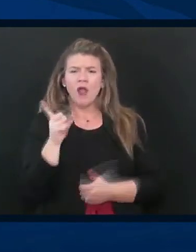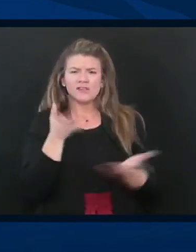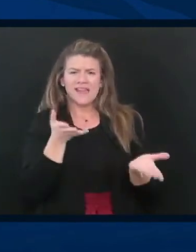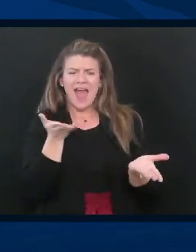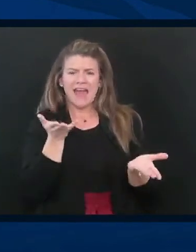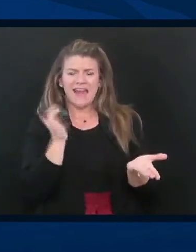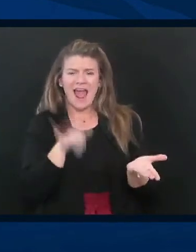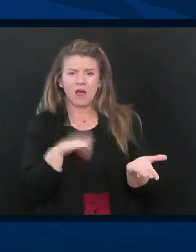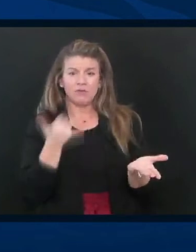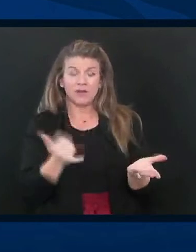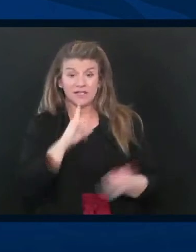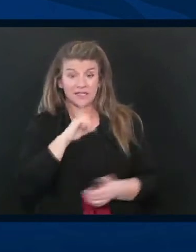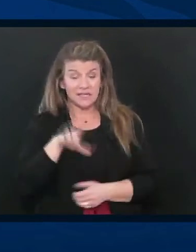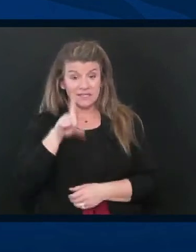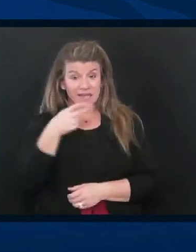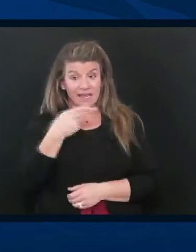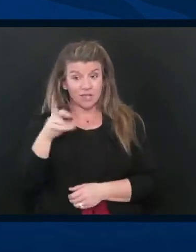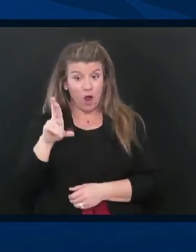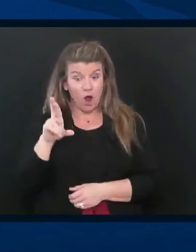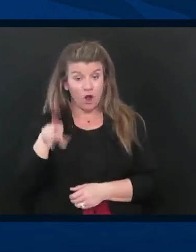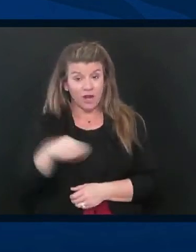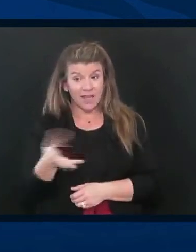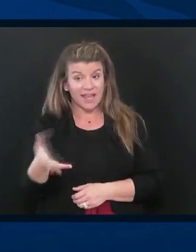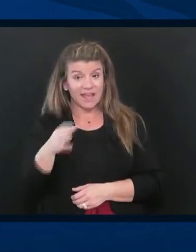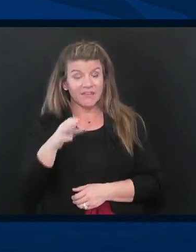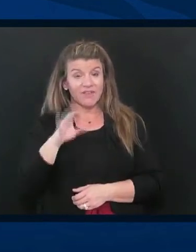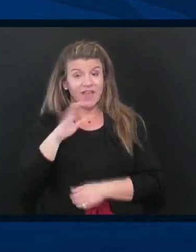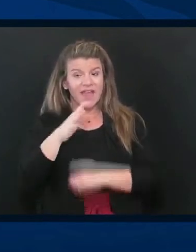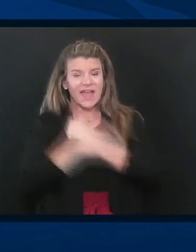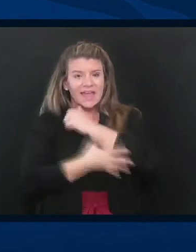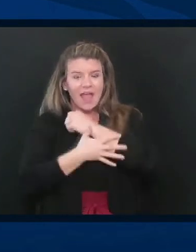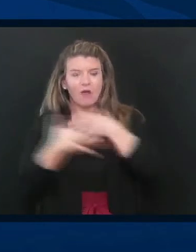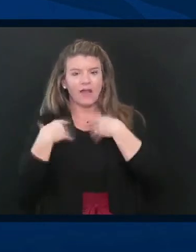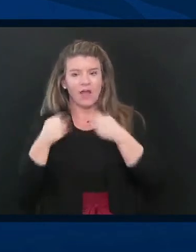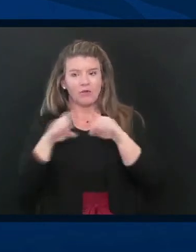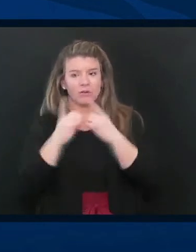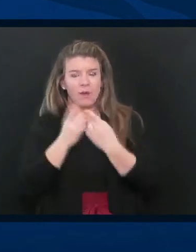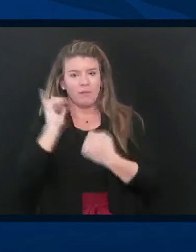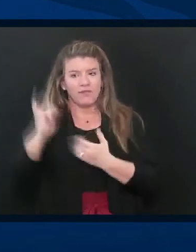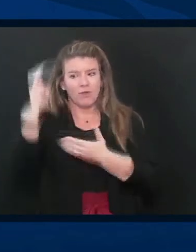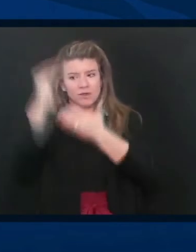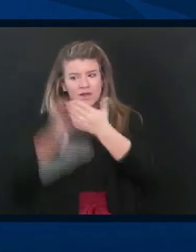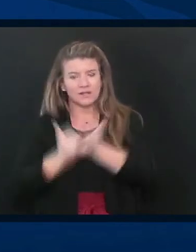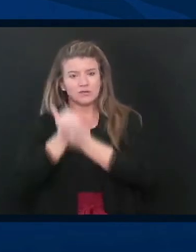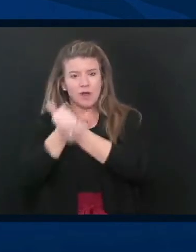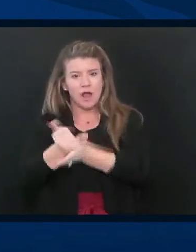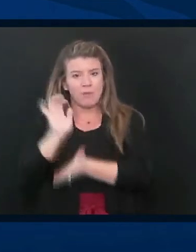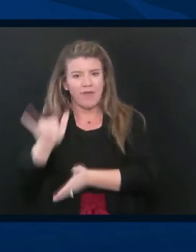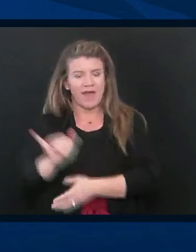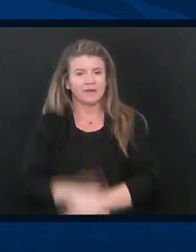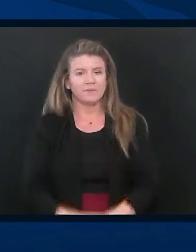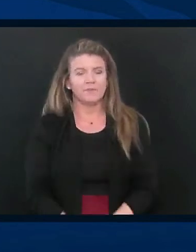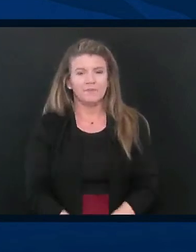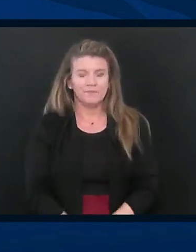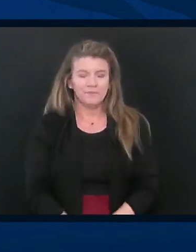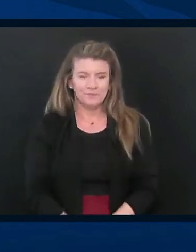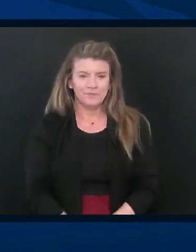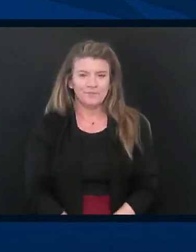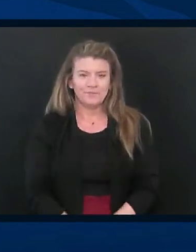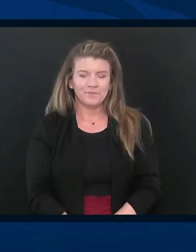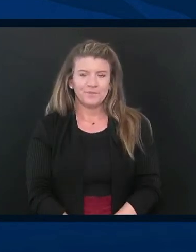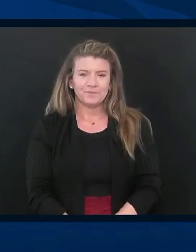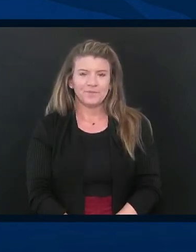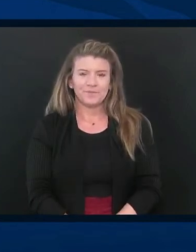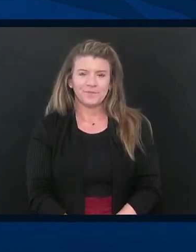did the DHHR give county health departments those priority lists to help fast track that process? Thank you.